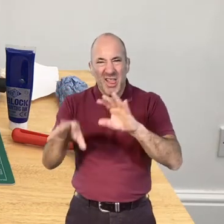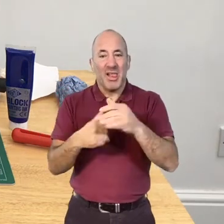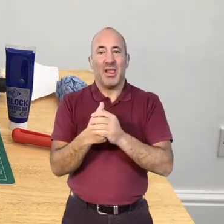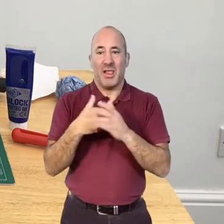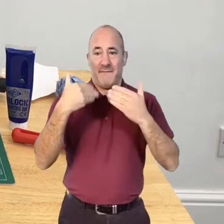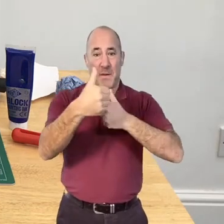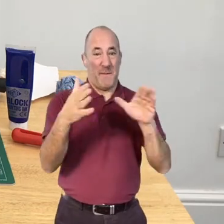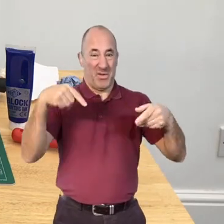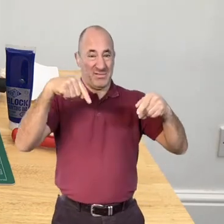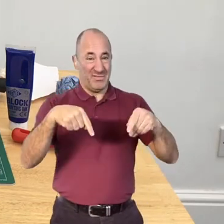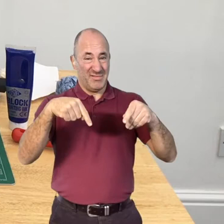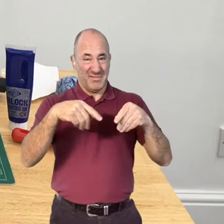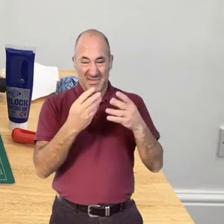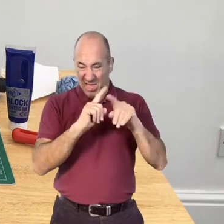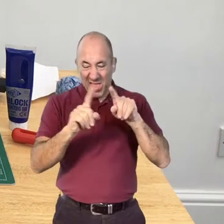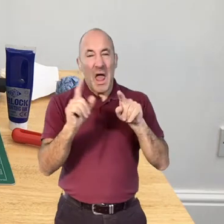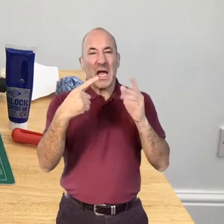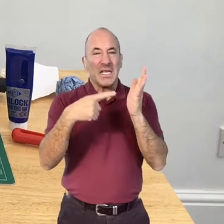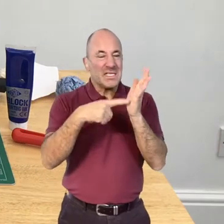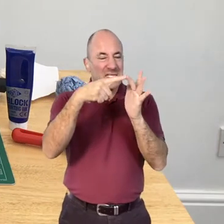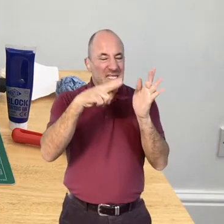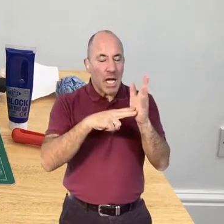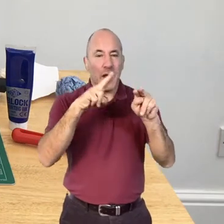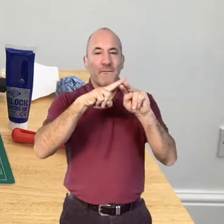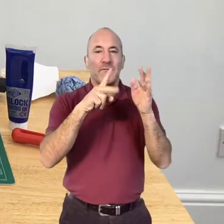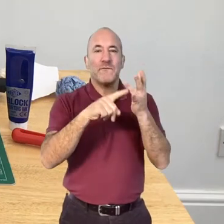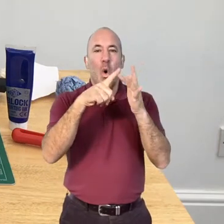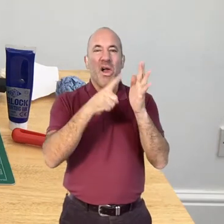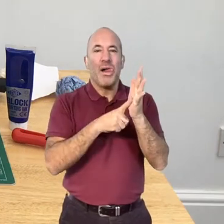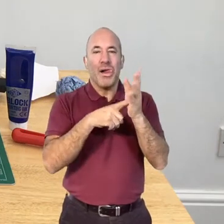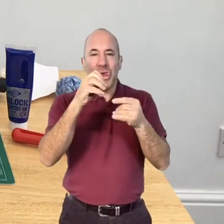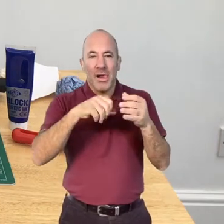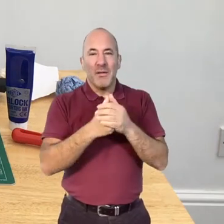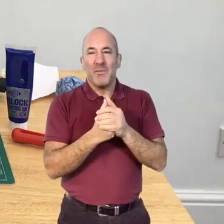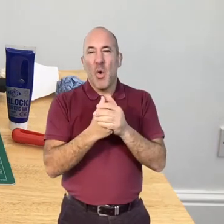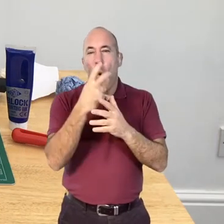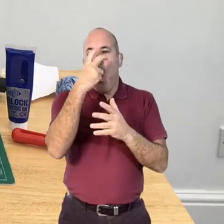scrap materials. I've got a box here, and in it things like scrap tin foil,